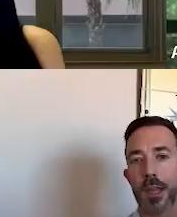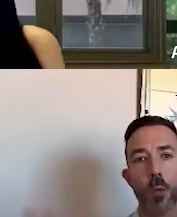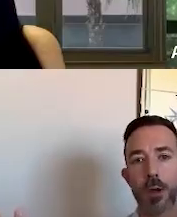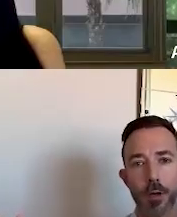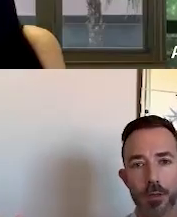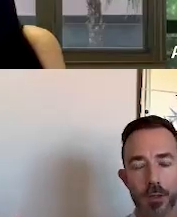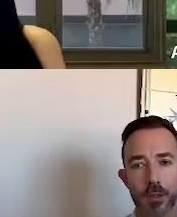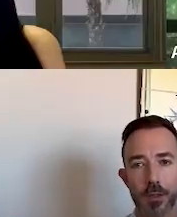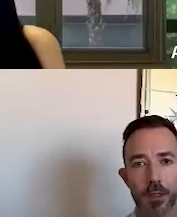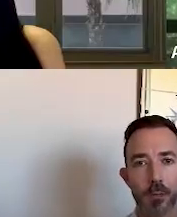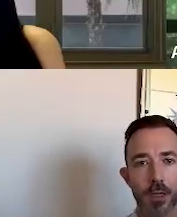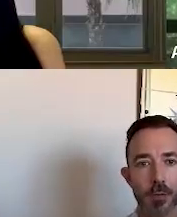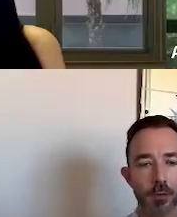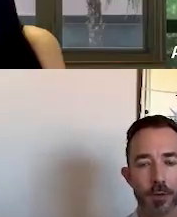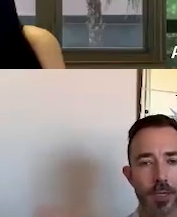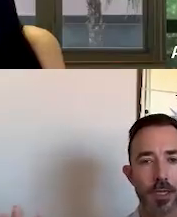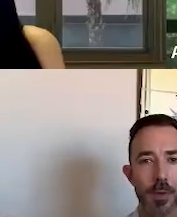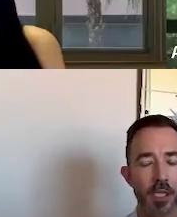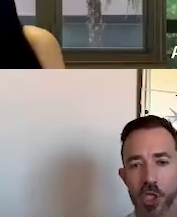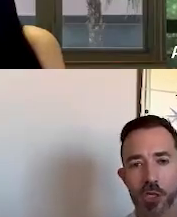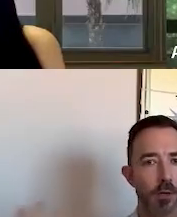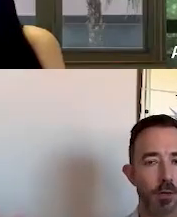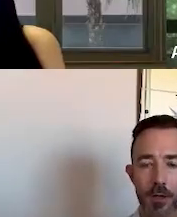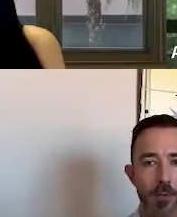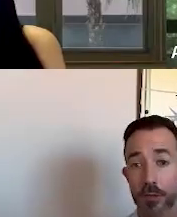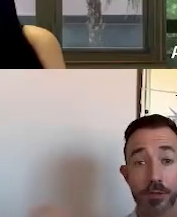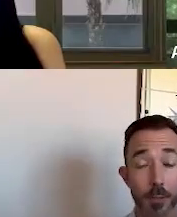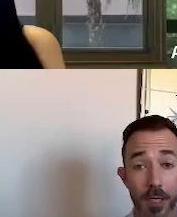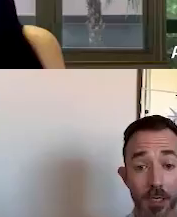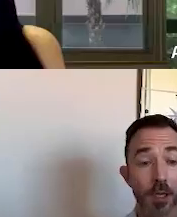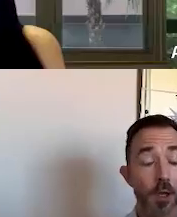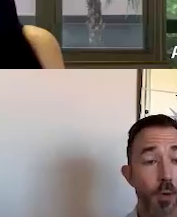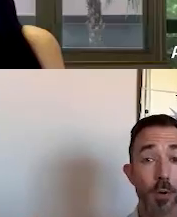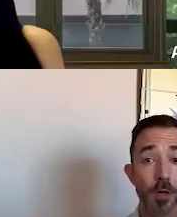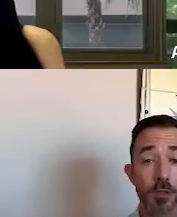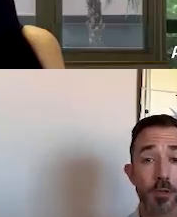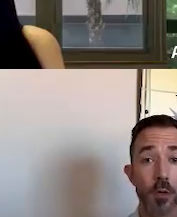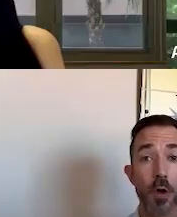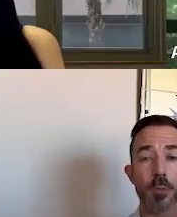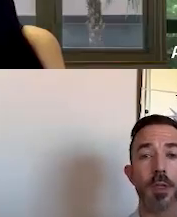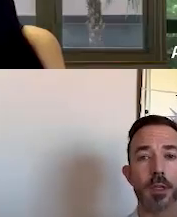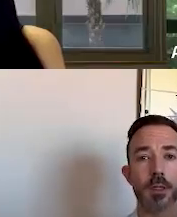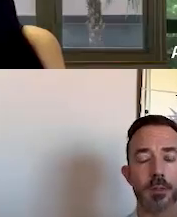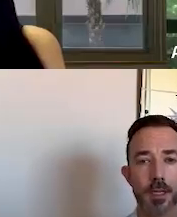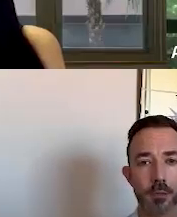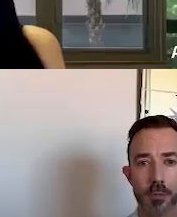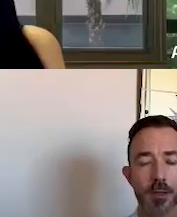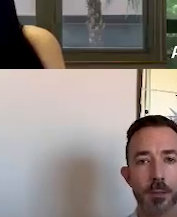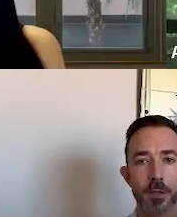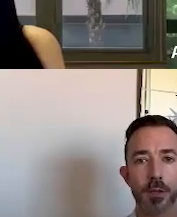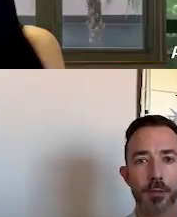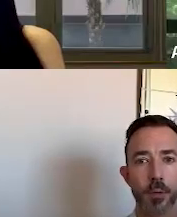have to be like one person, in my experience, whether it's a case manager or the therapist or somebody, one person who ultimately